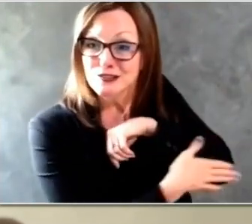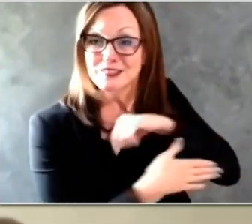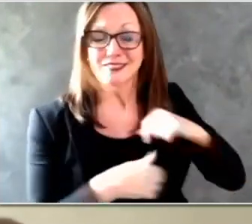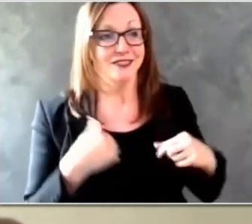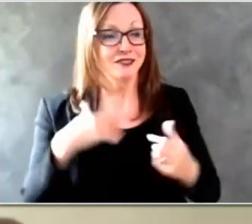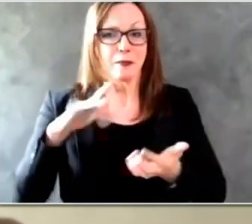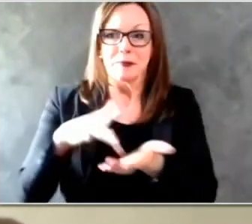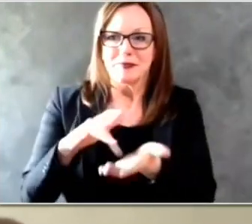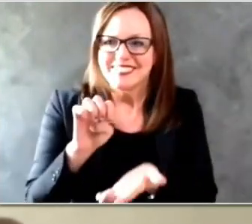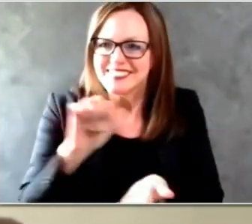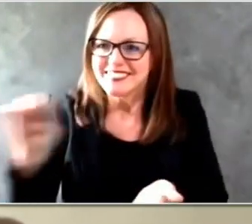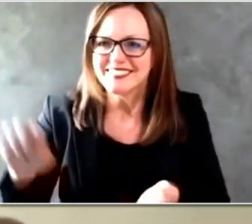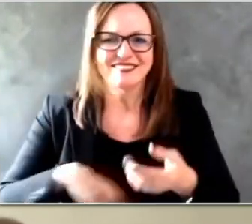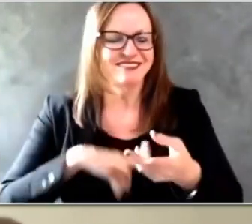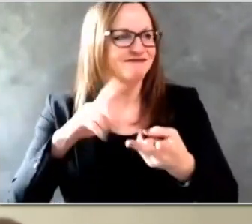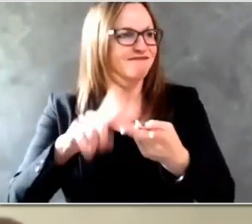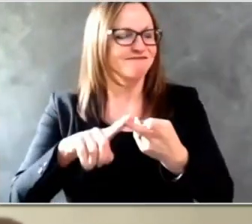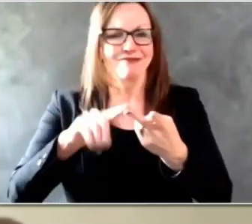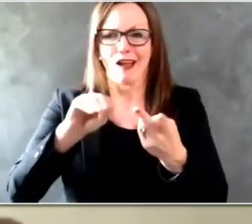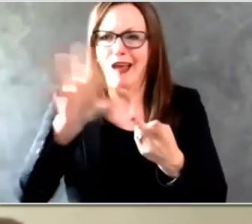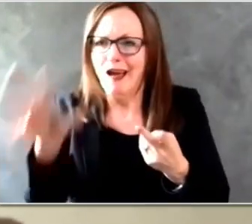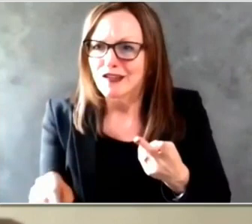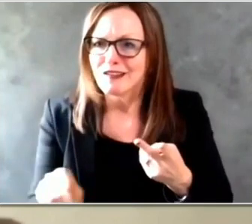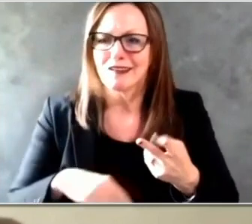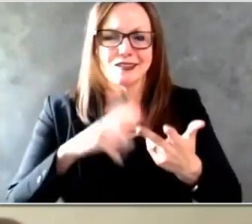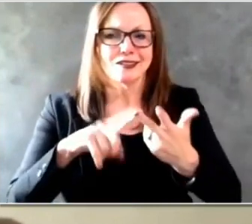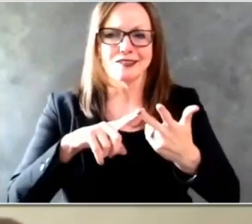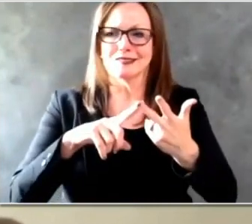are, and it's why we wear this uniform.